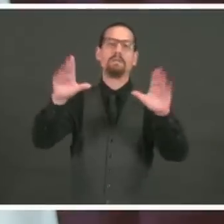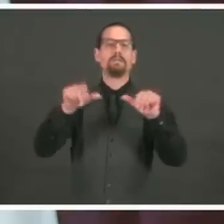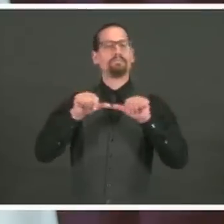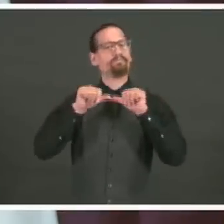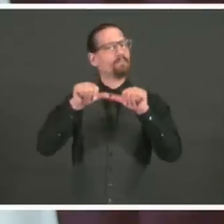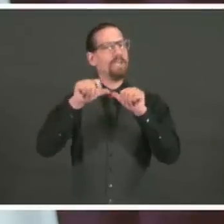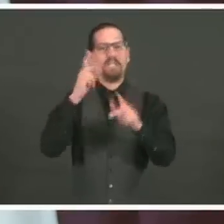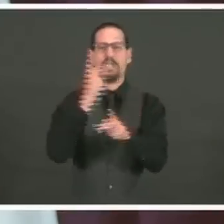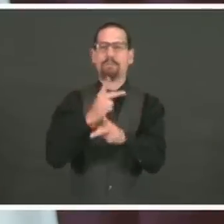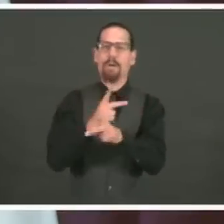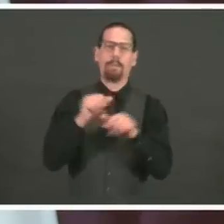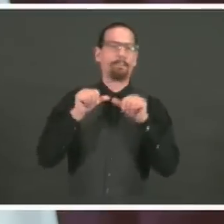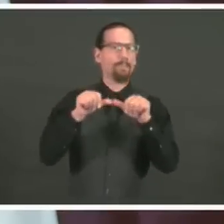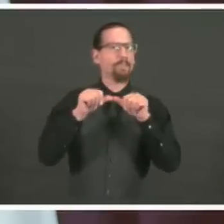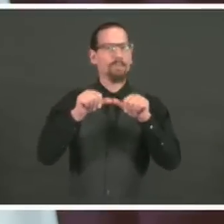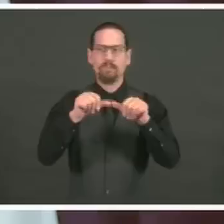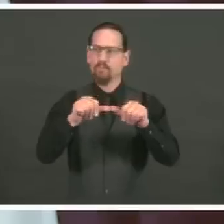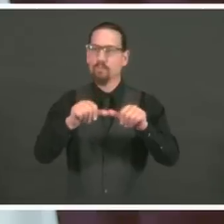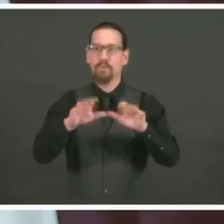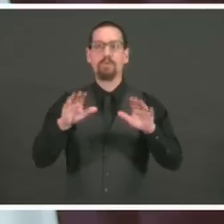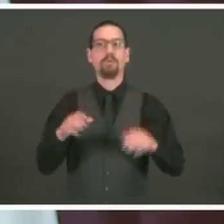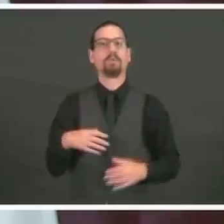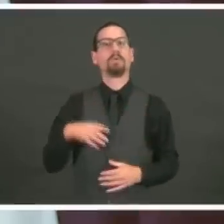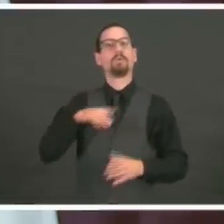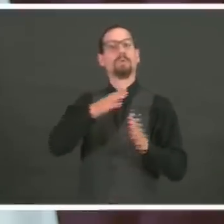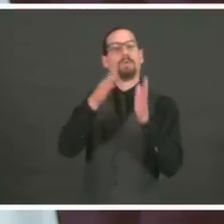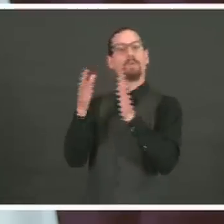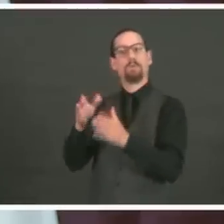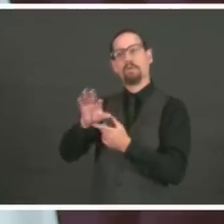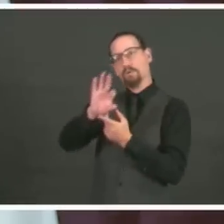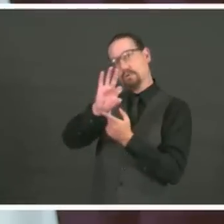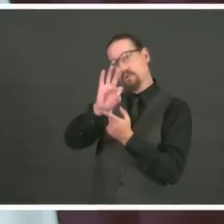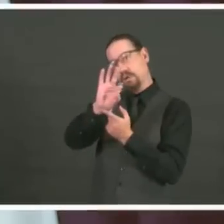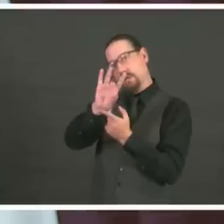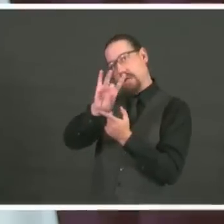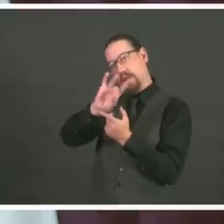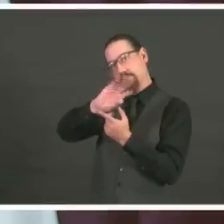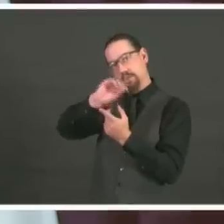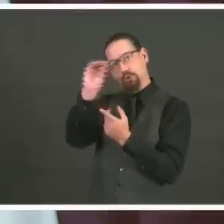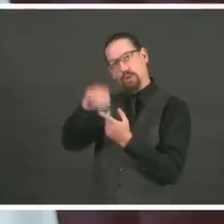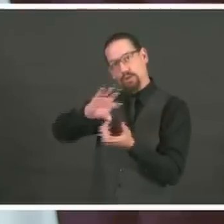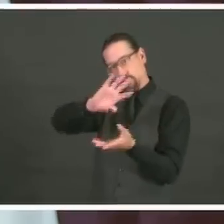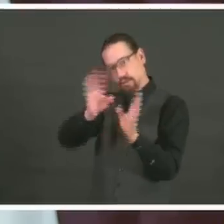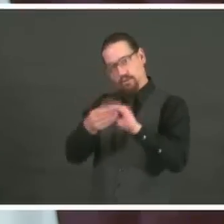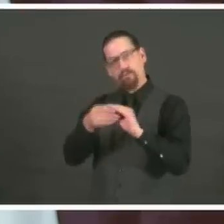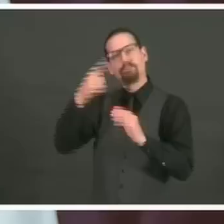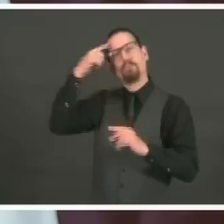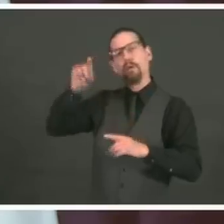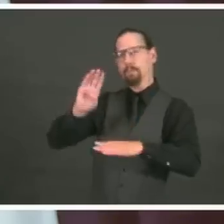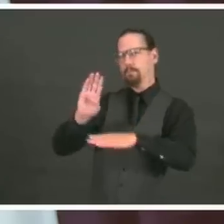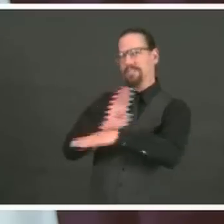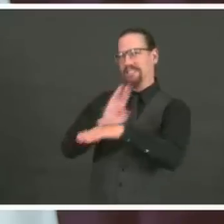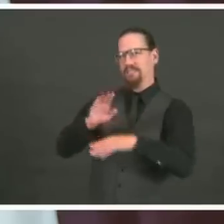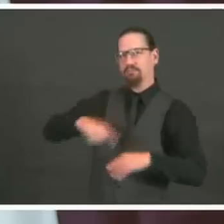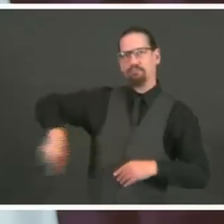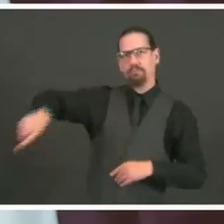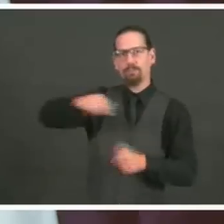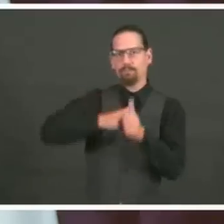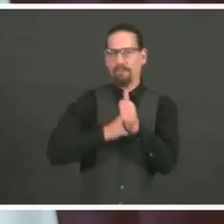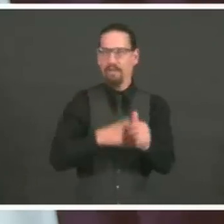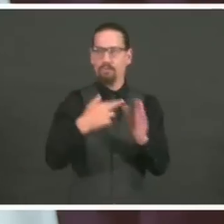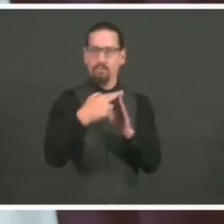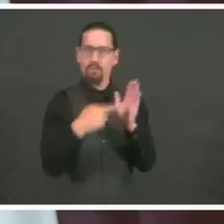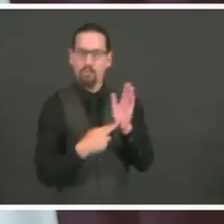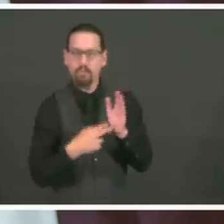up. 98% of businesses were complying with capacity restrictions. So excellent. Thank